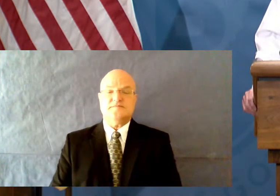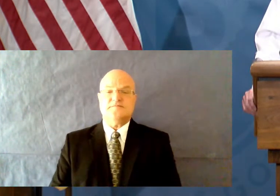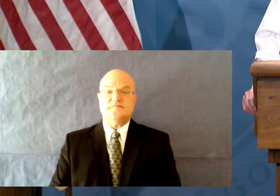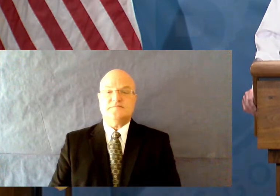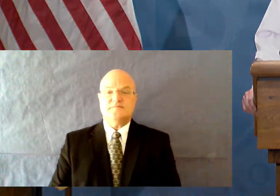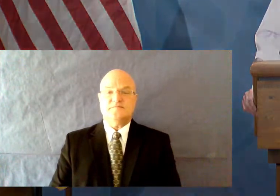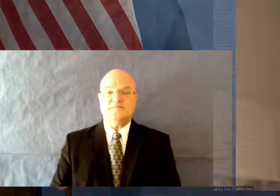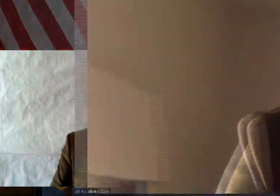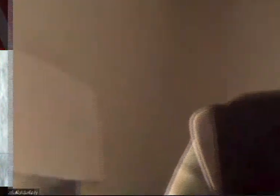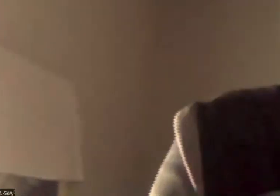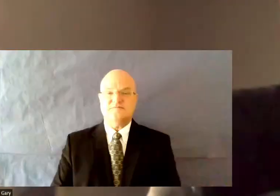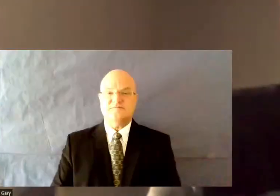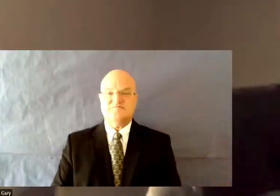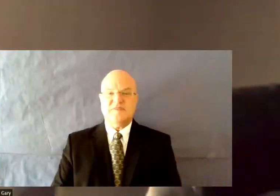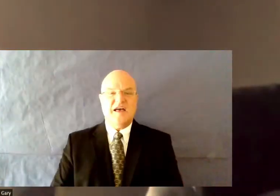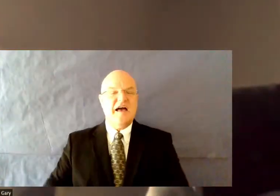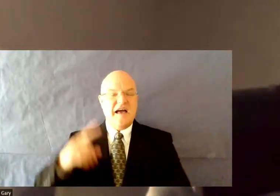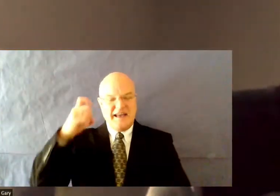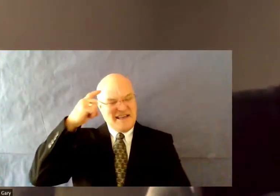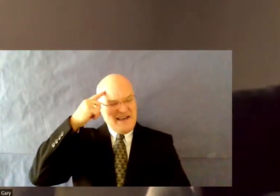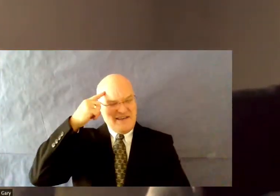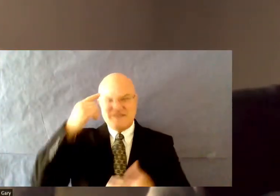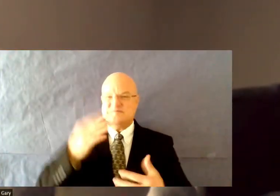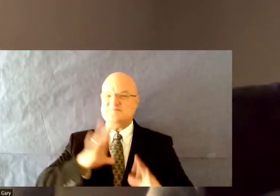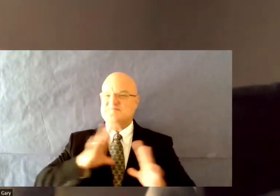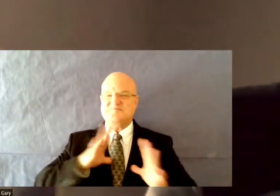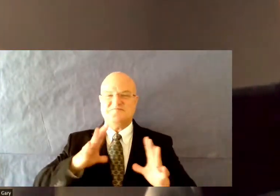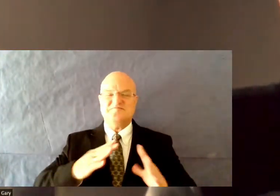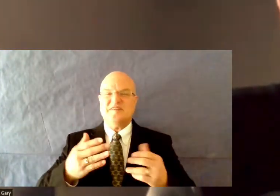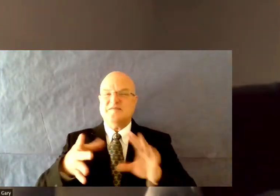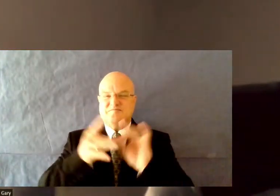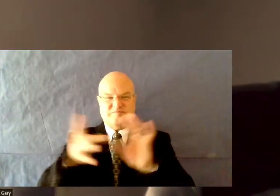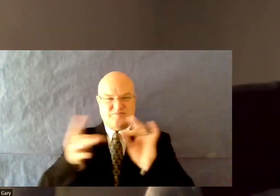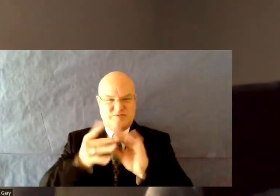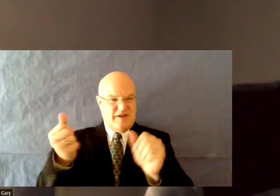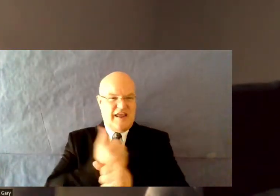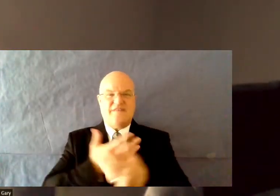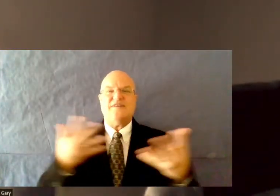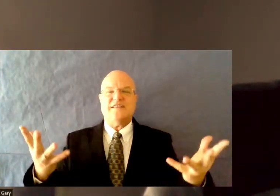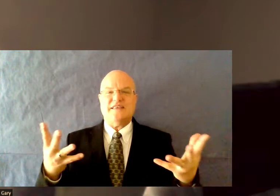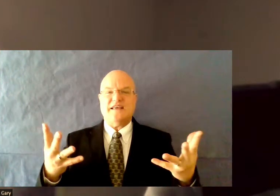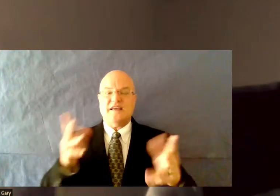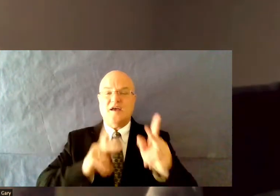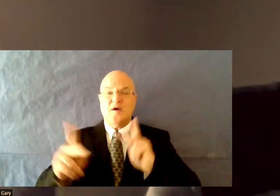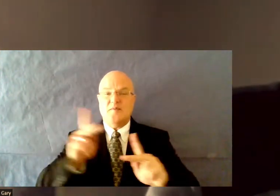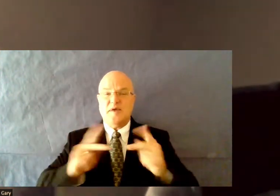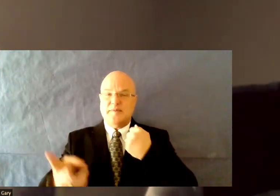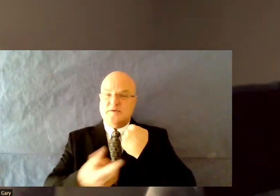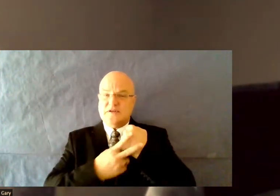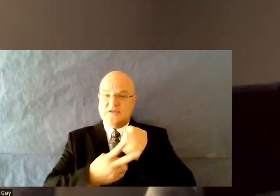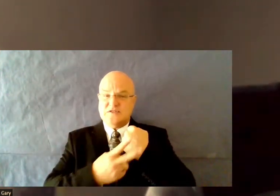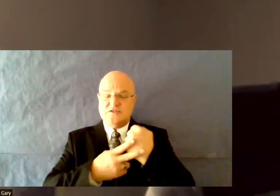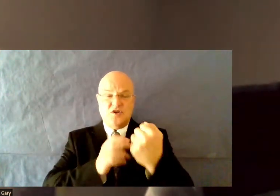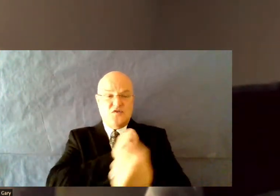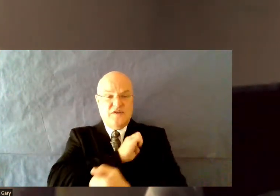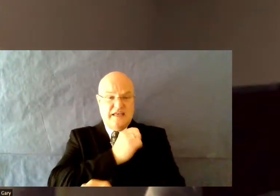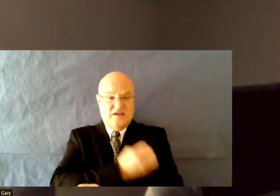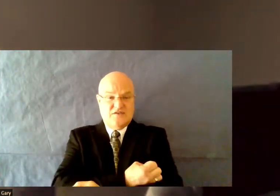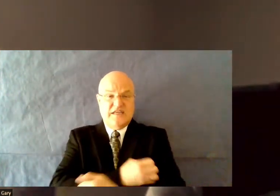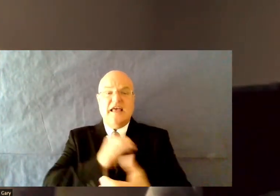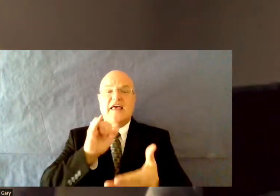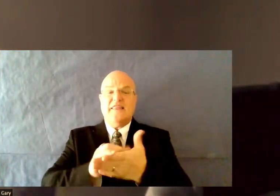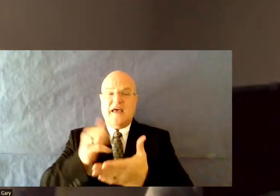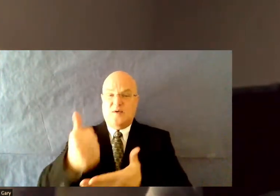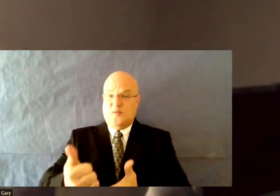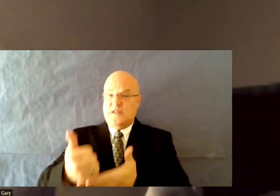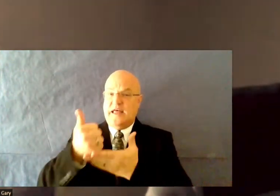Governor, I think you've covered everything, just encouraging people to conserve energy so that will help out and we won't